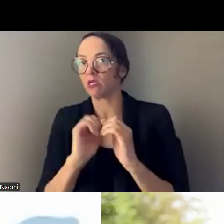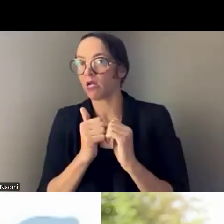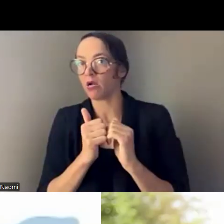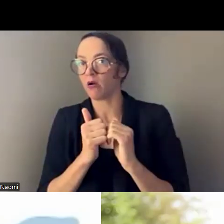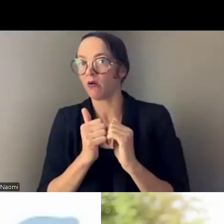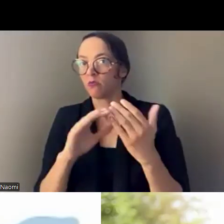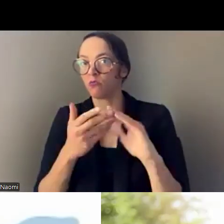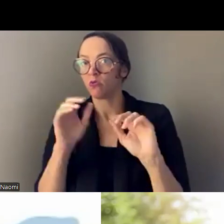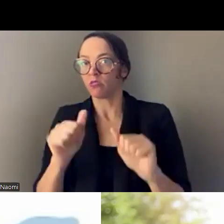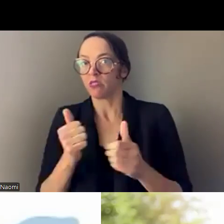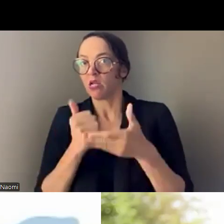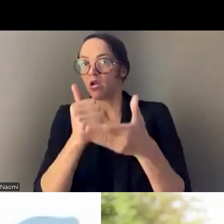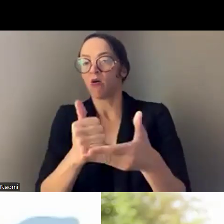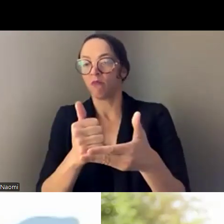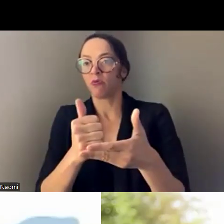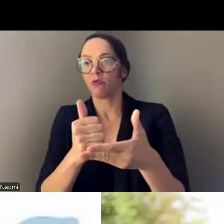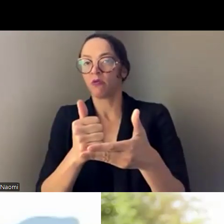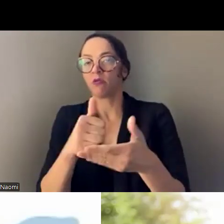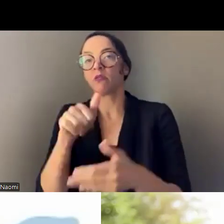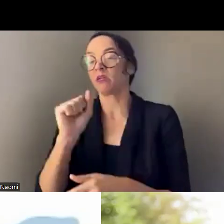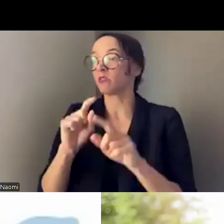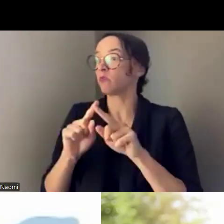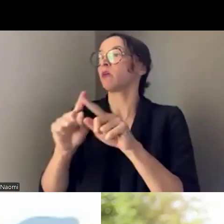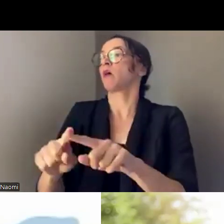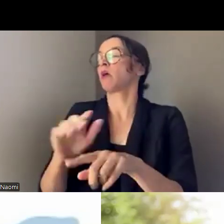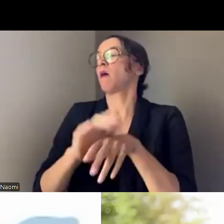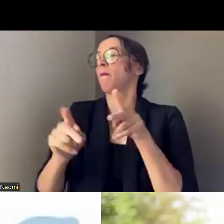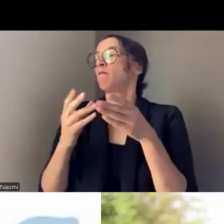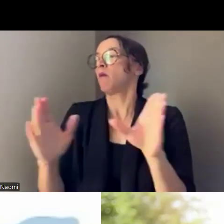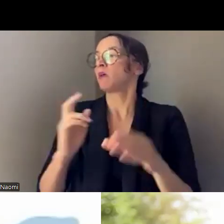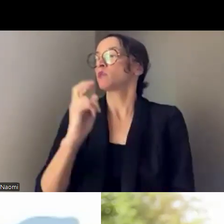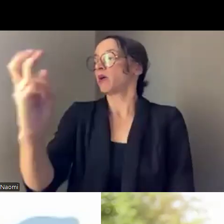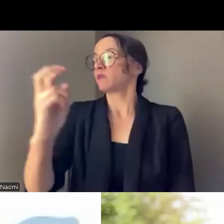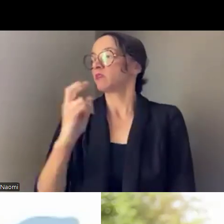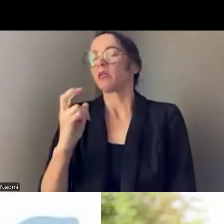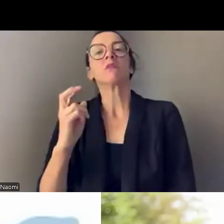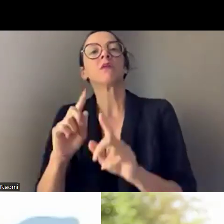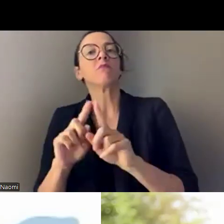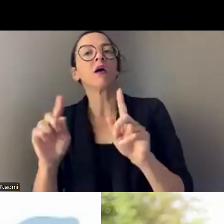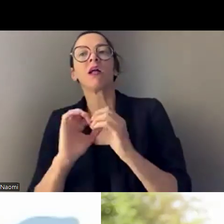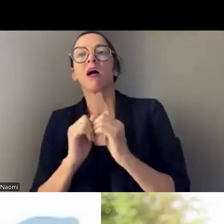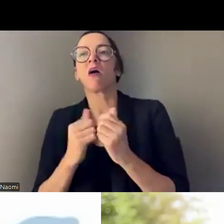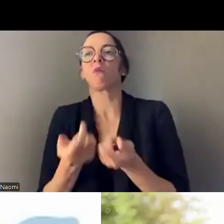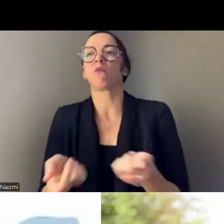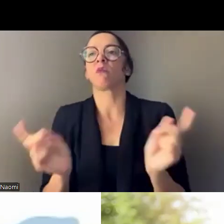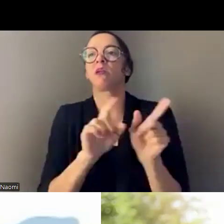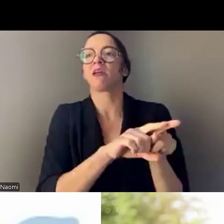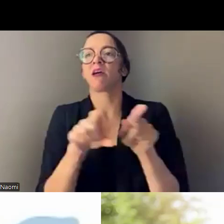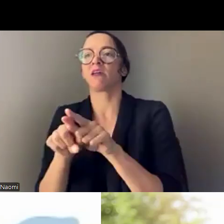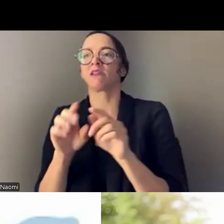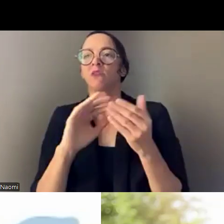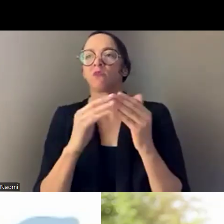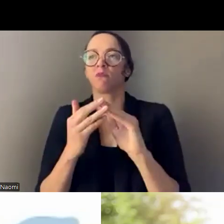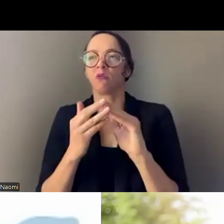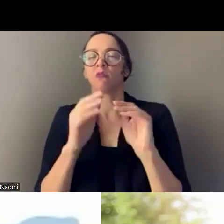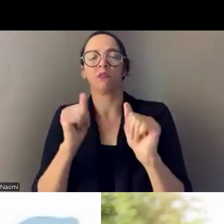help besides relying on the public transportation on that. And I think that's very important components should